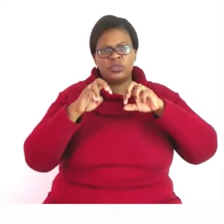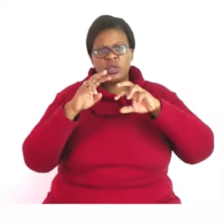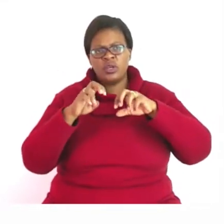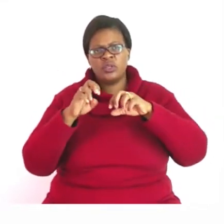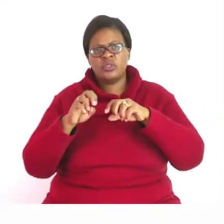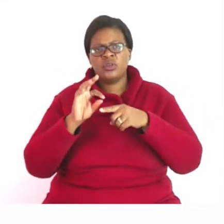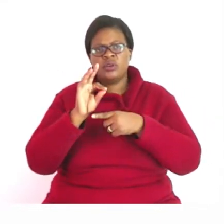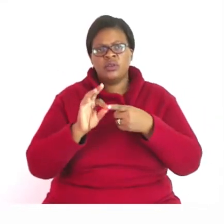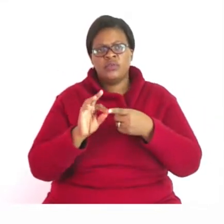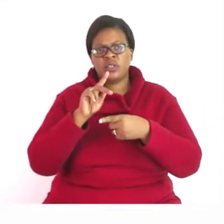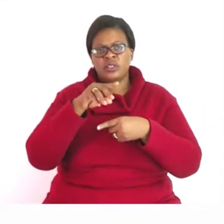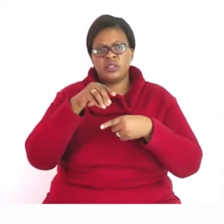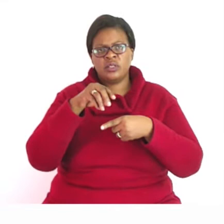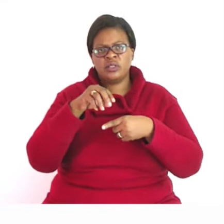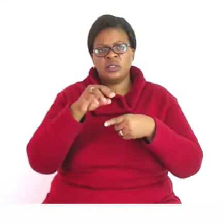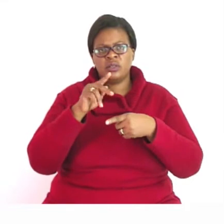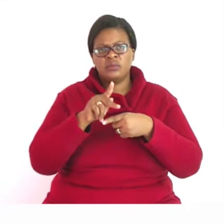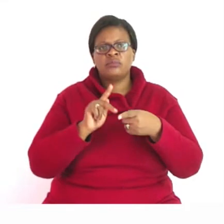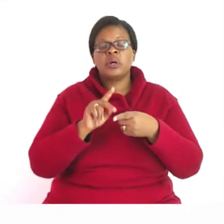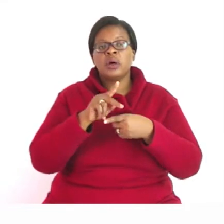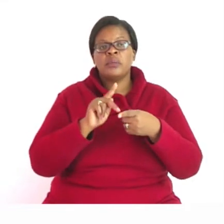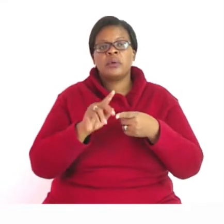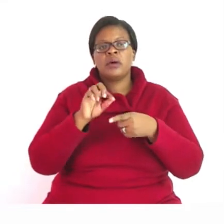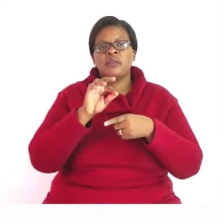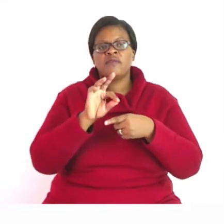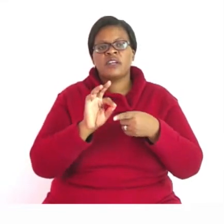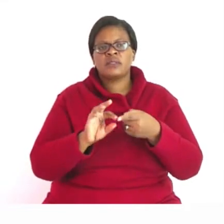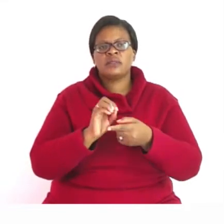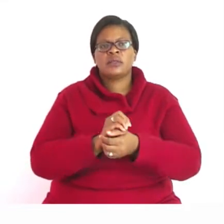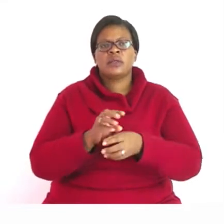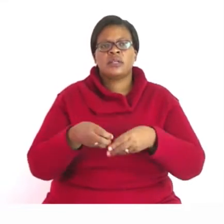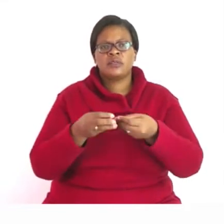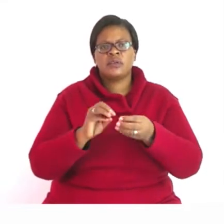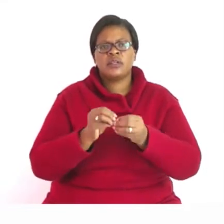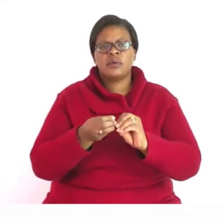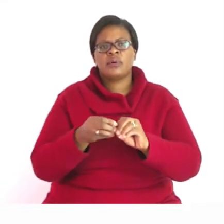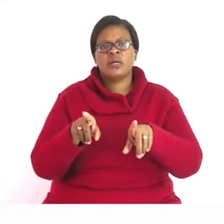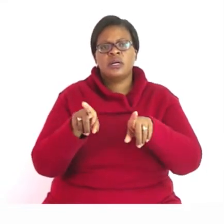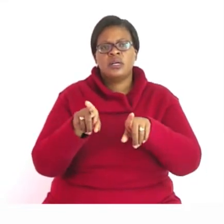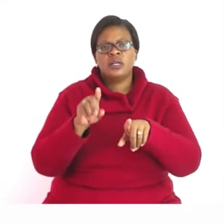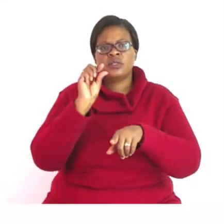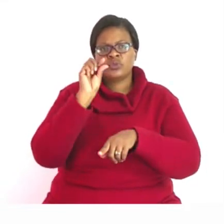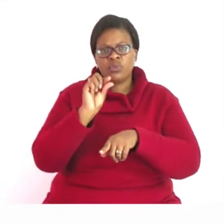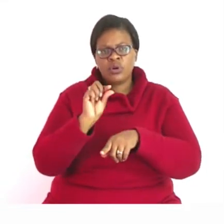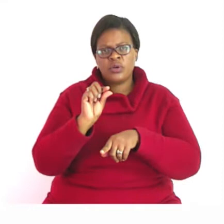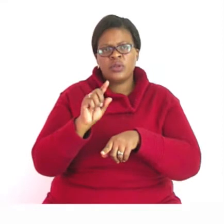100, give a number as a product of its prime